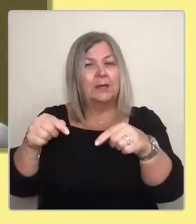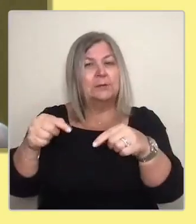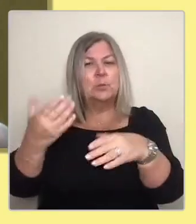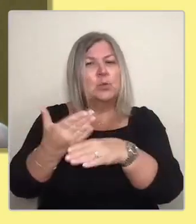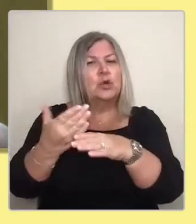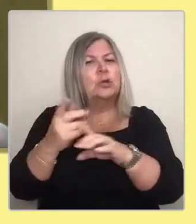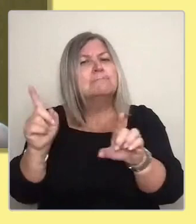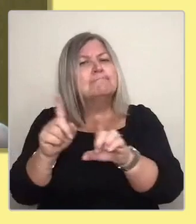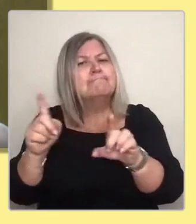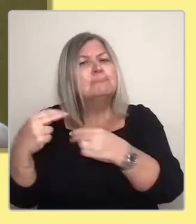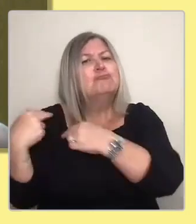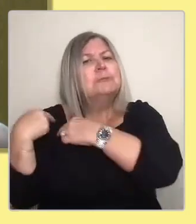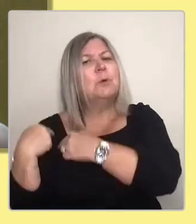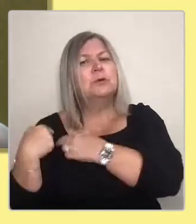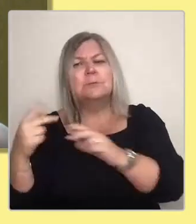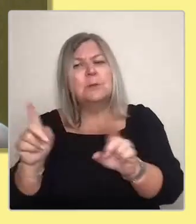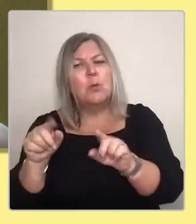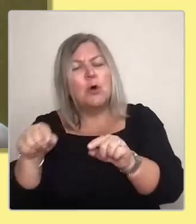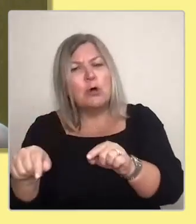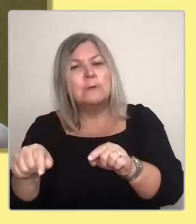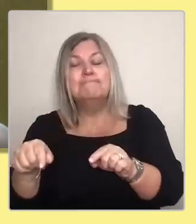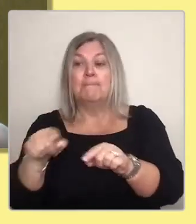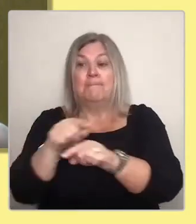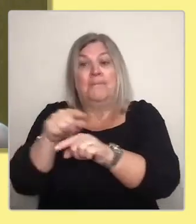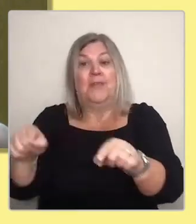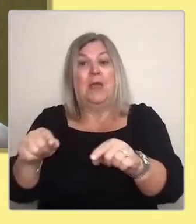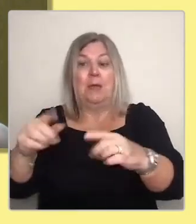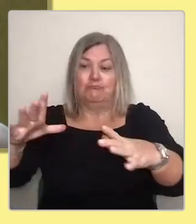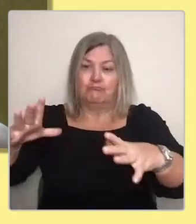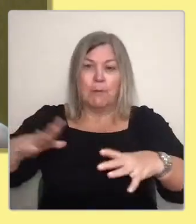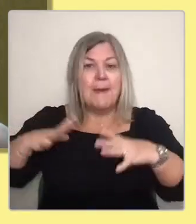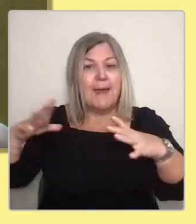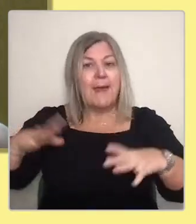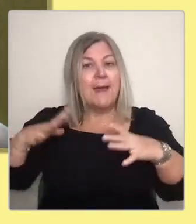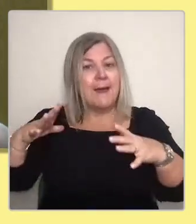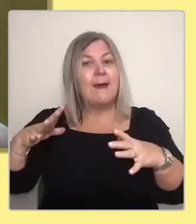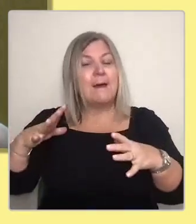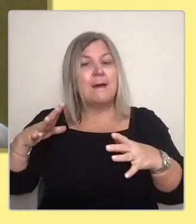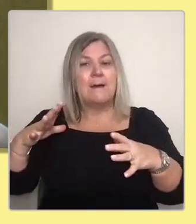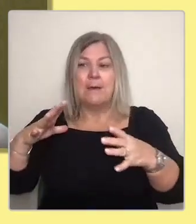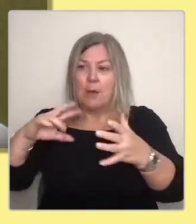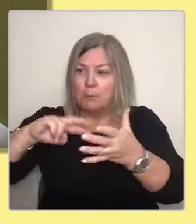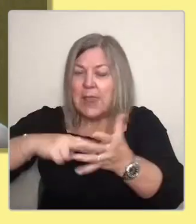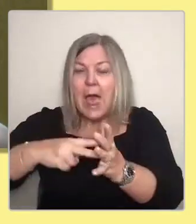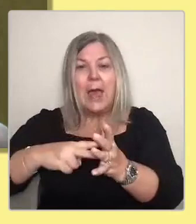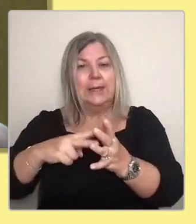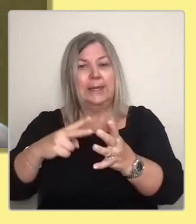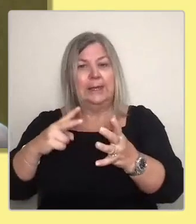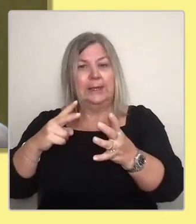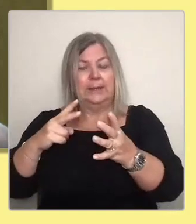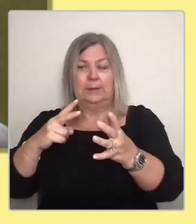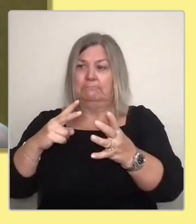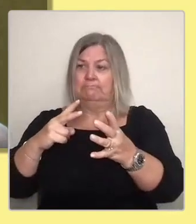all the preparation and all the planning and building the infrastructure, you know, anything and everything that we can plan and